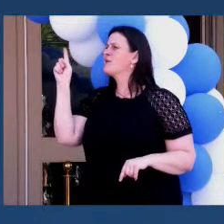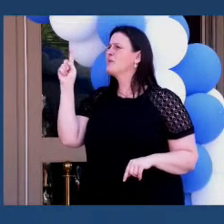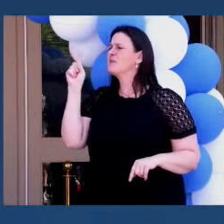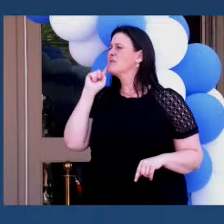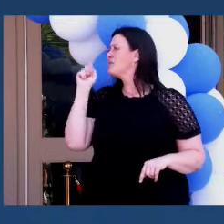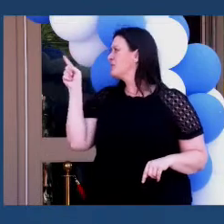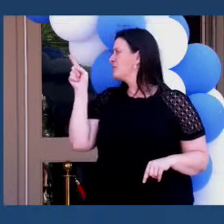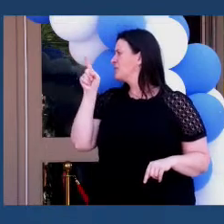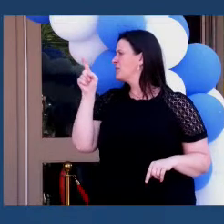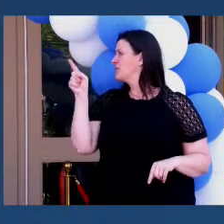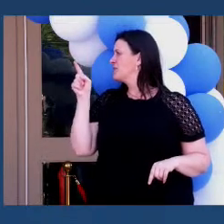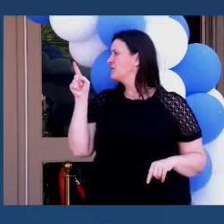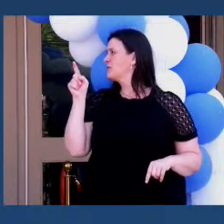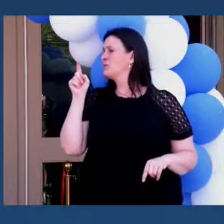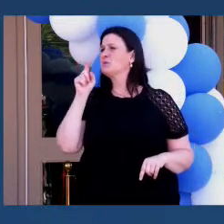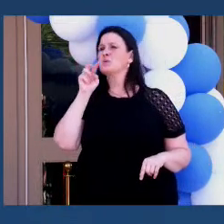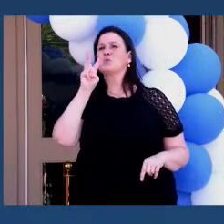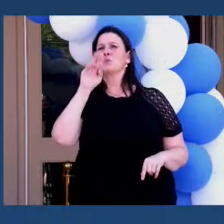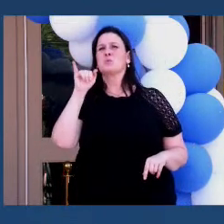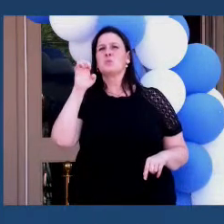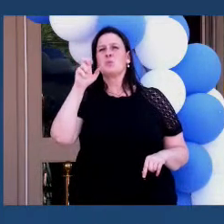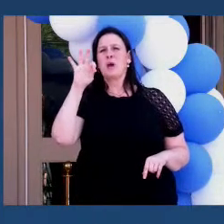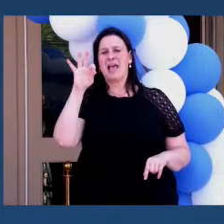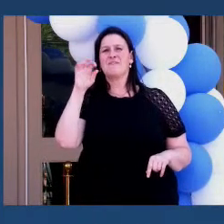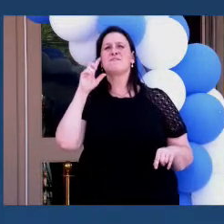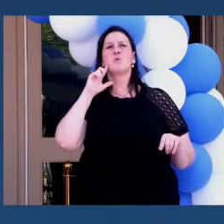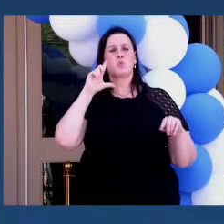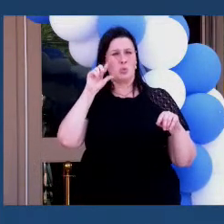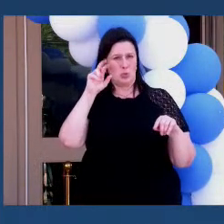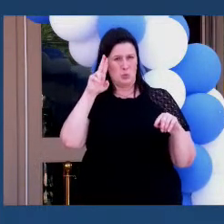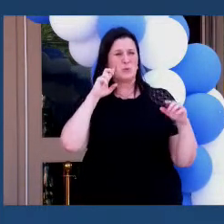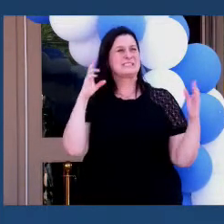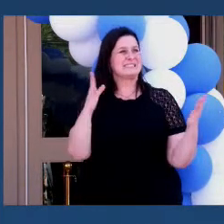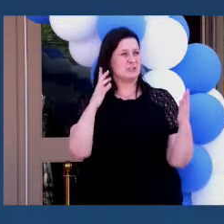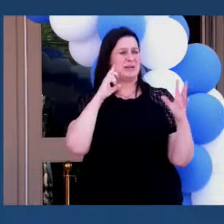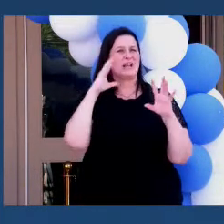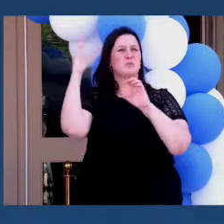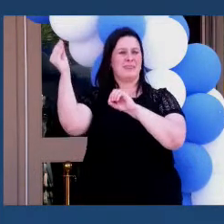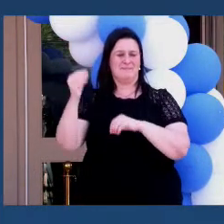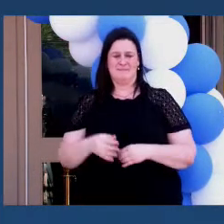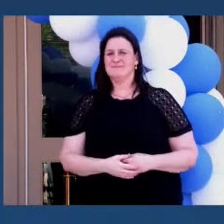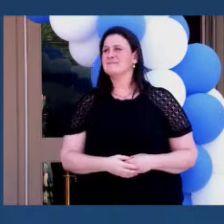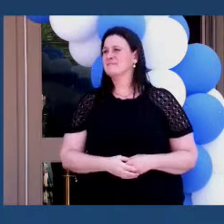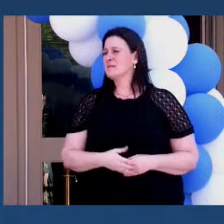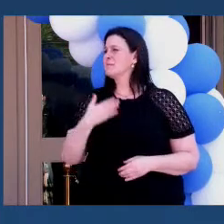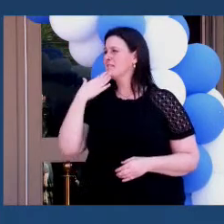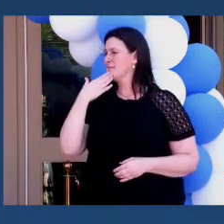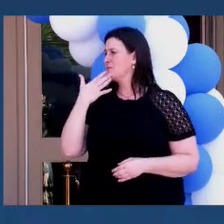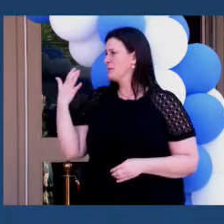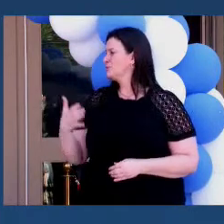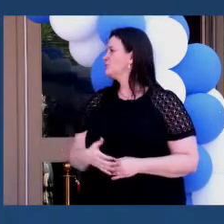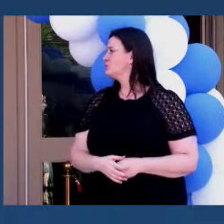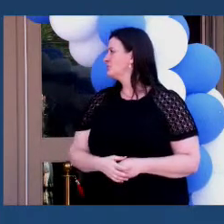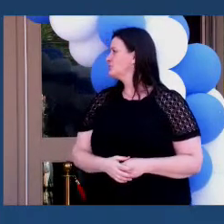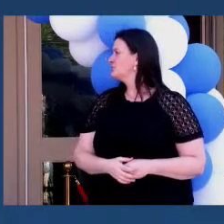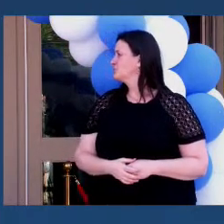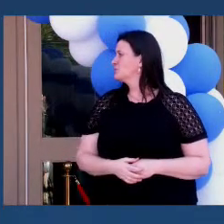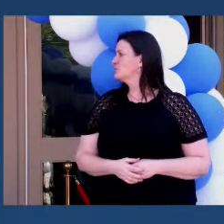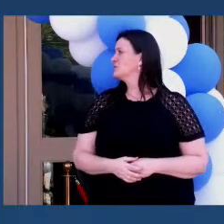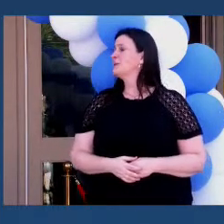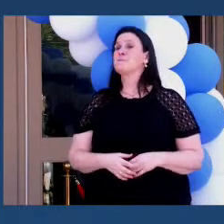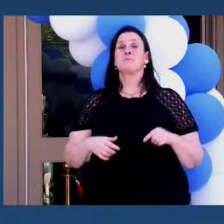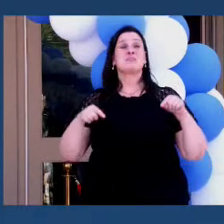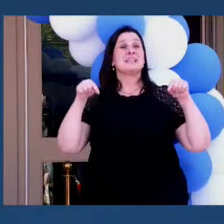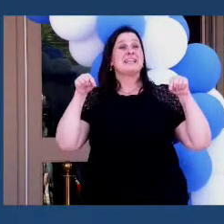any? YF Lou had to leave, but he was here. Thank you very much. So this is a special treat for